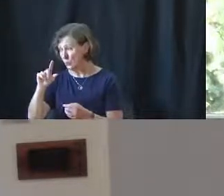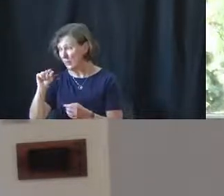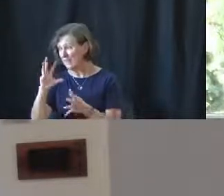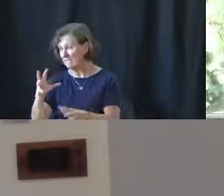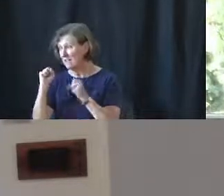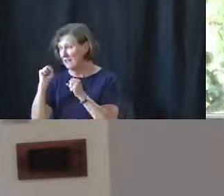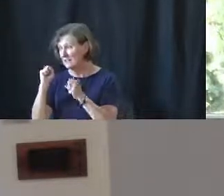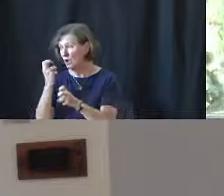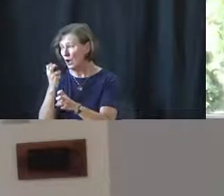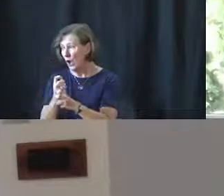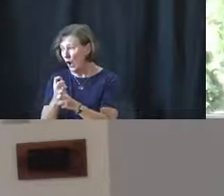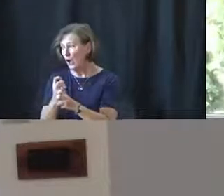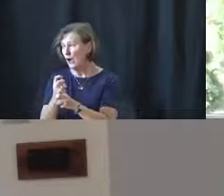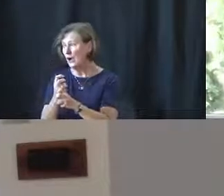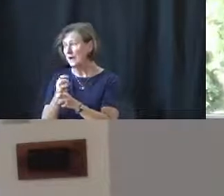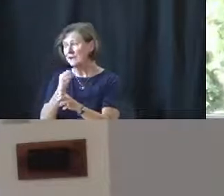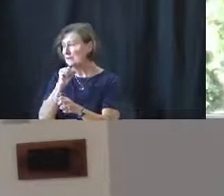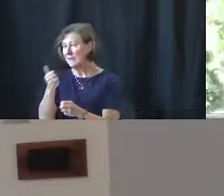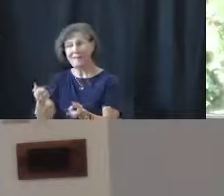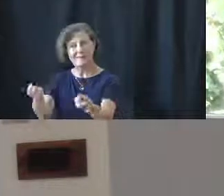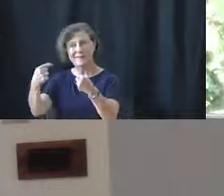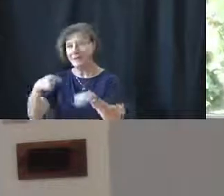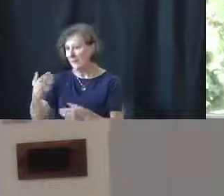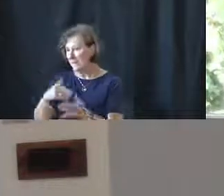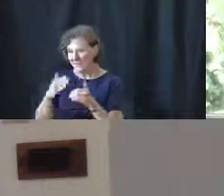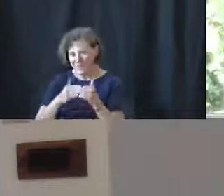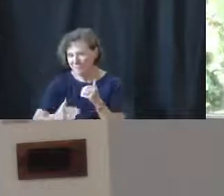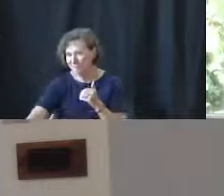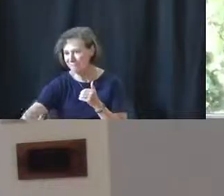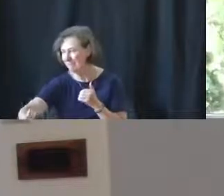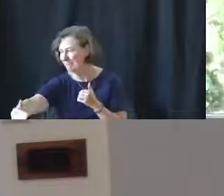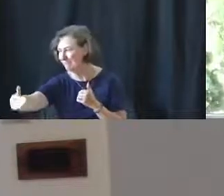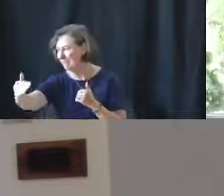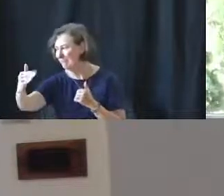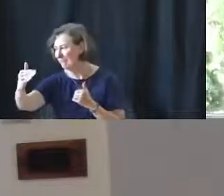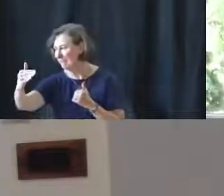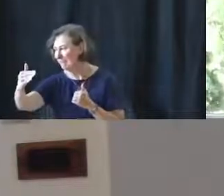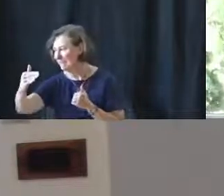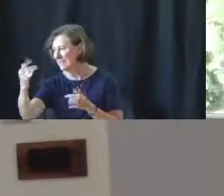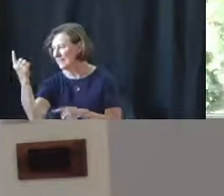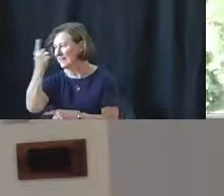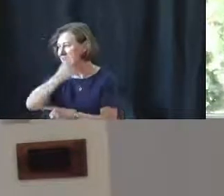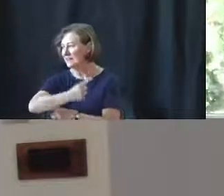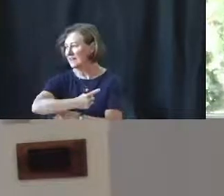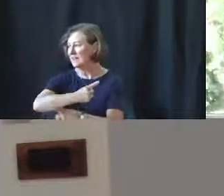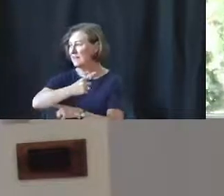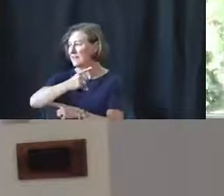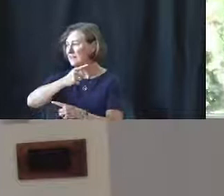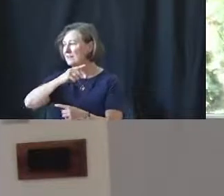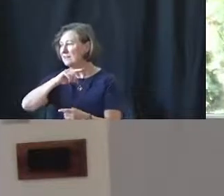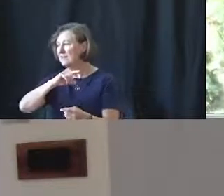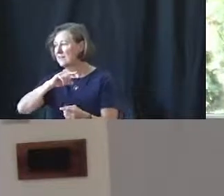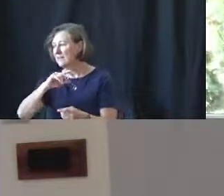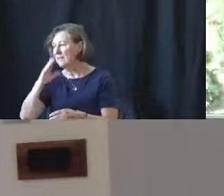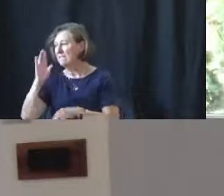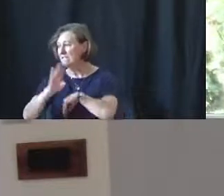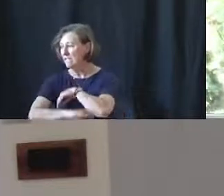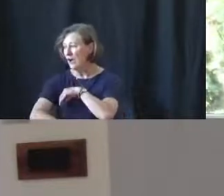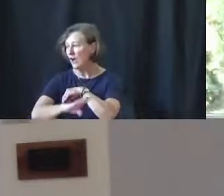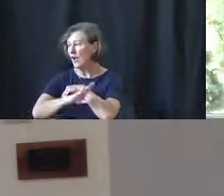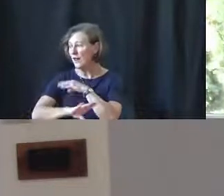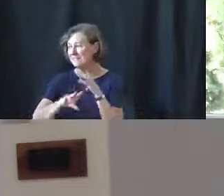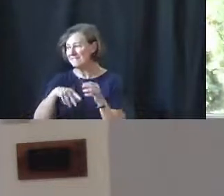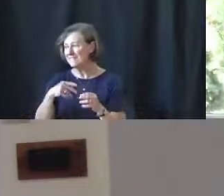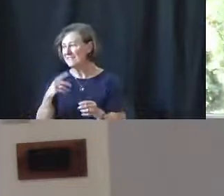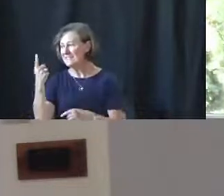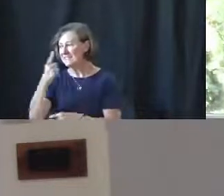as nails, but doesn't come again. There's days to fall and days to rise, and